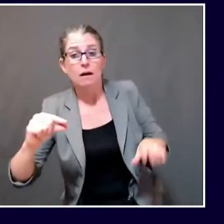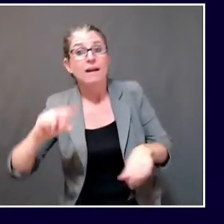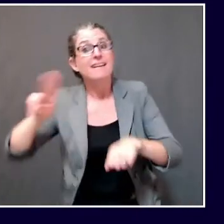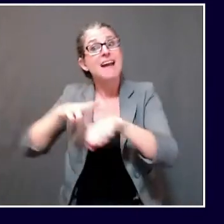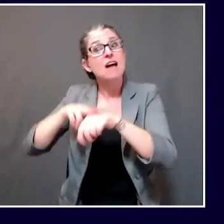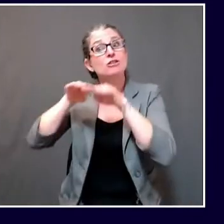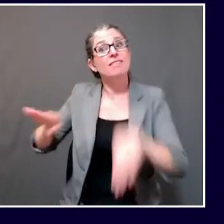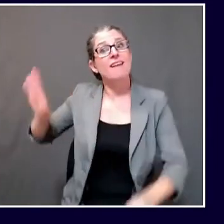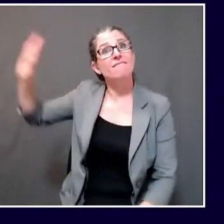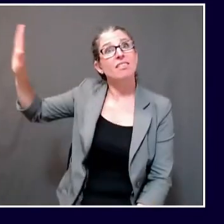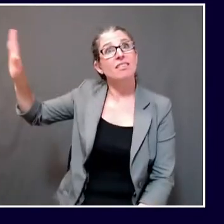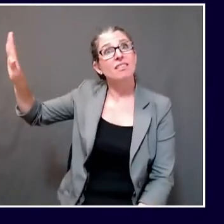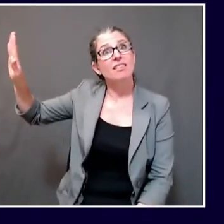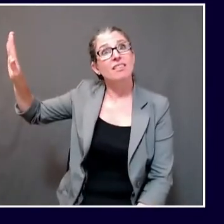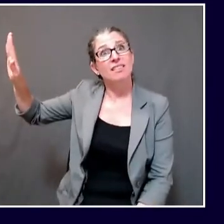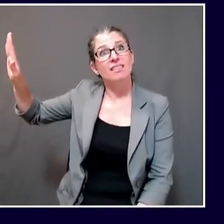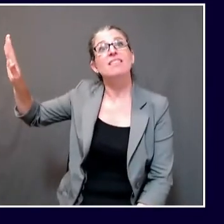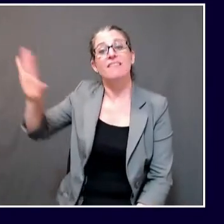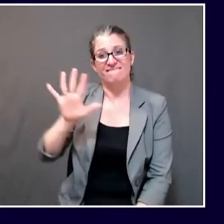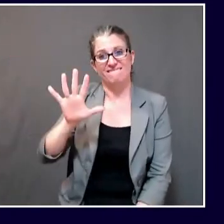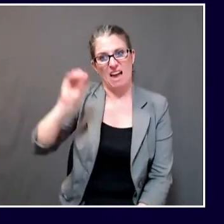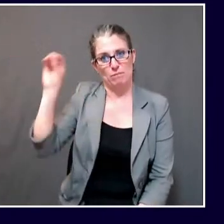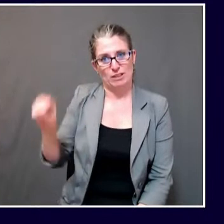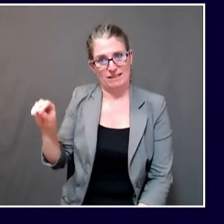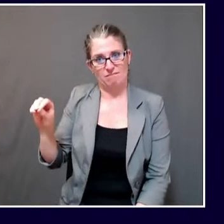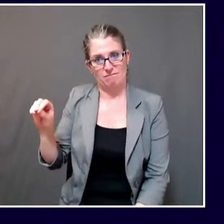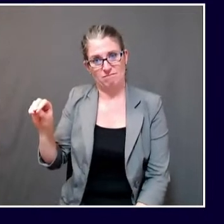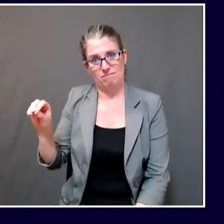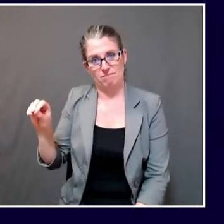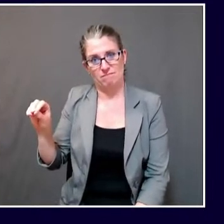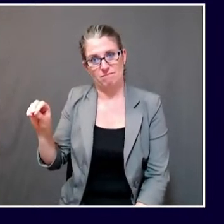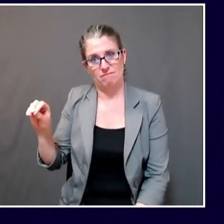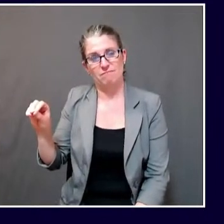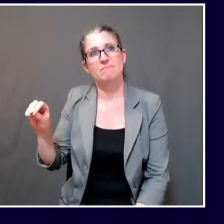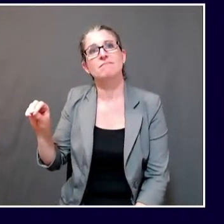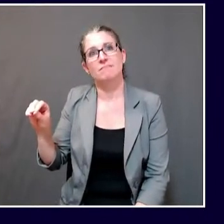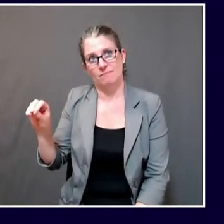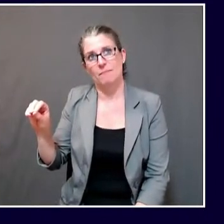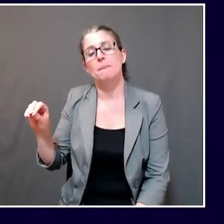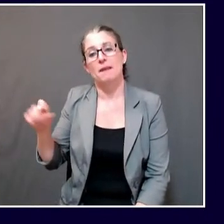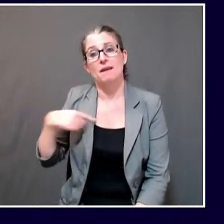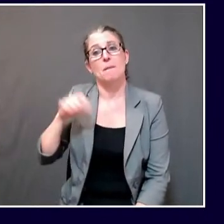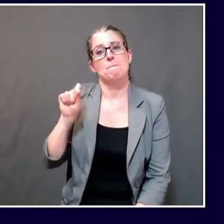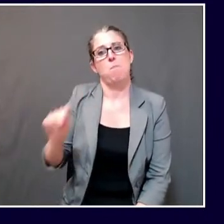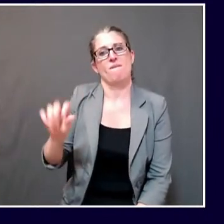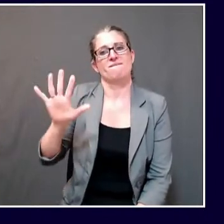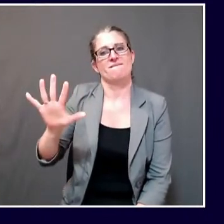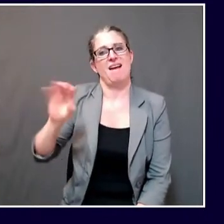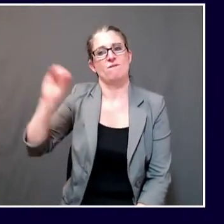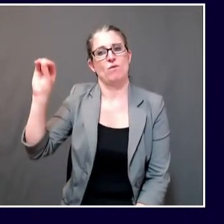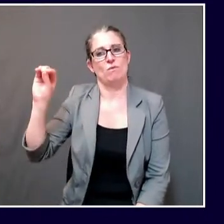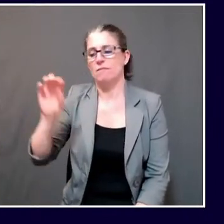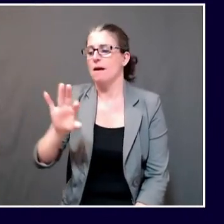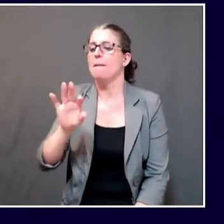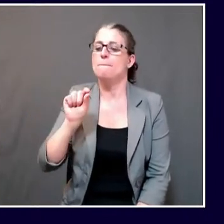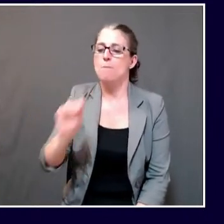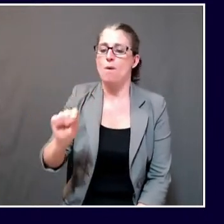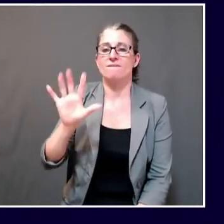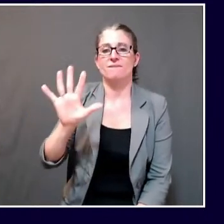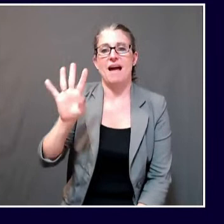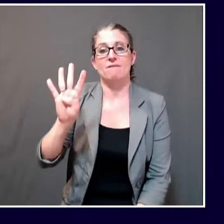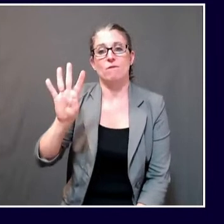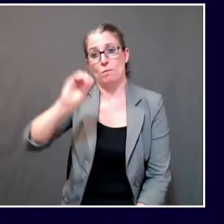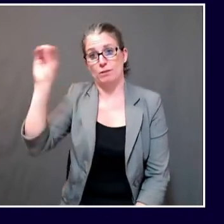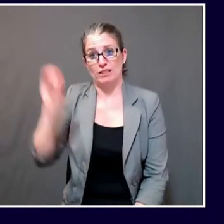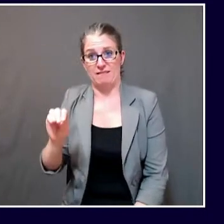now is 5%. And the rate in Maine right now is 0.54%. The